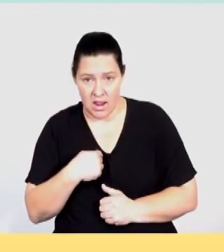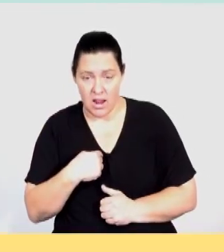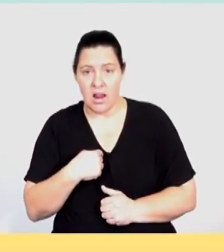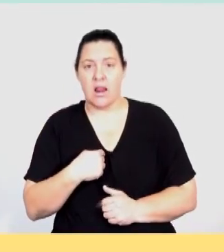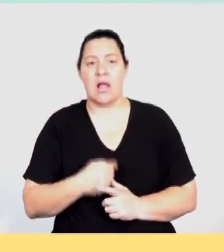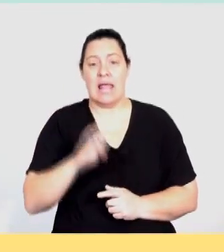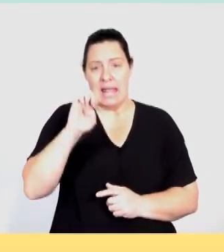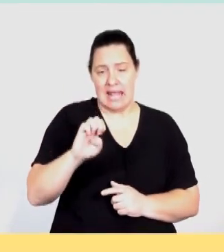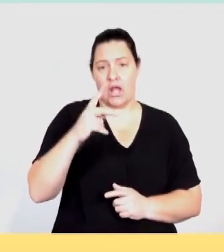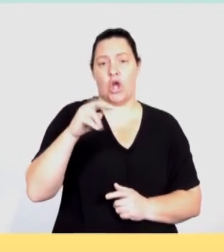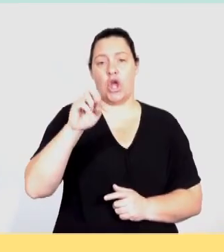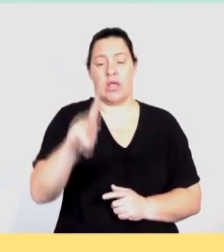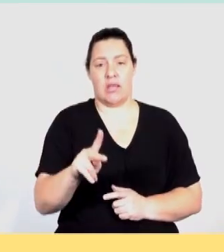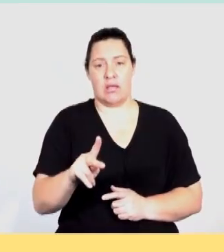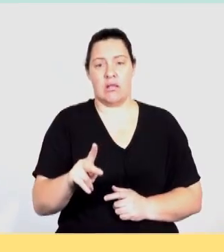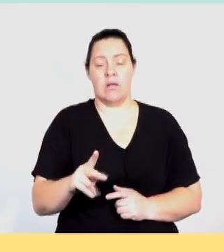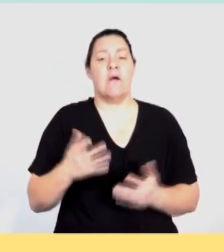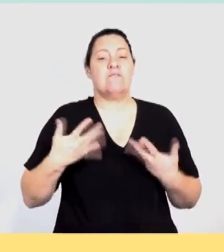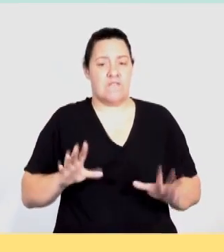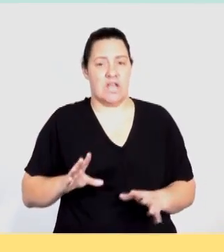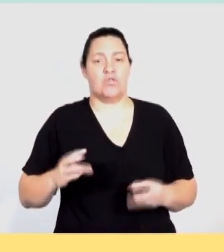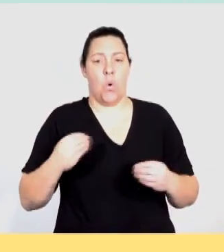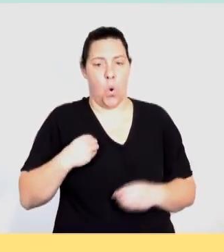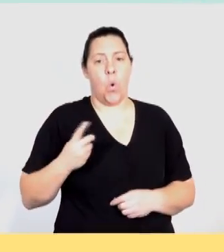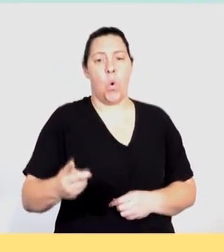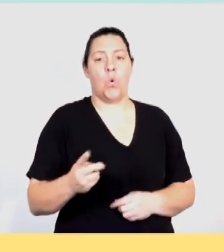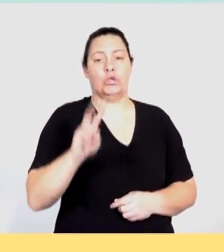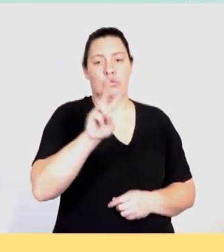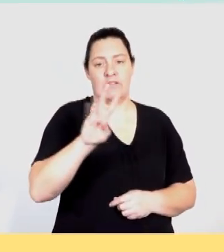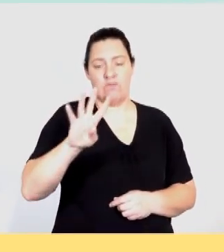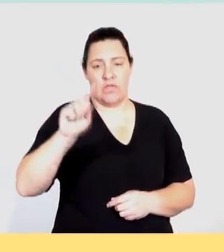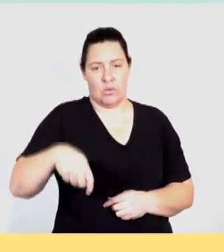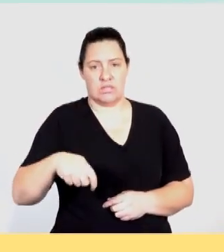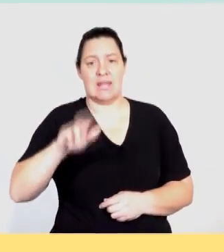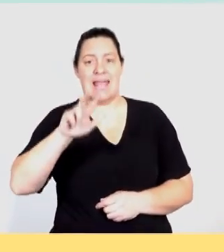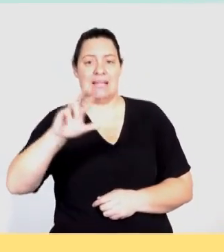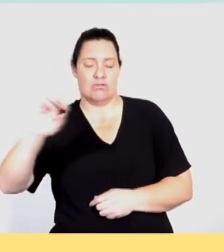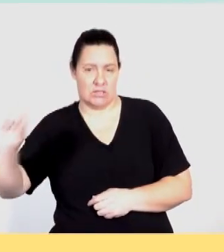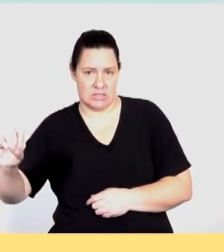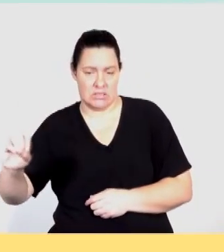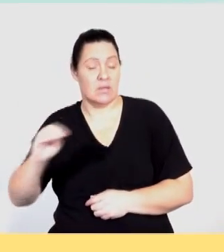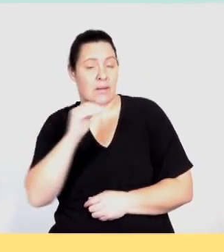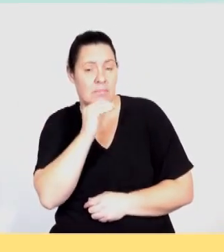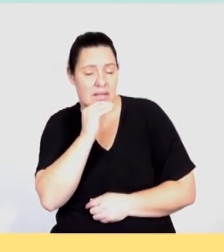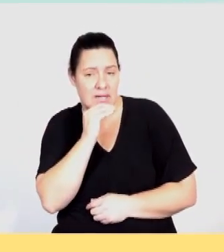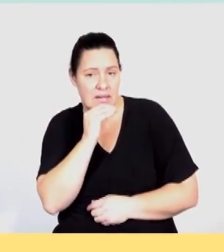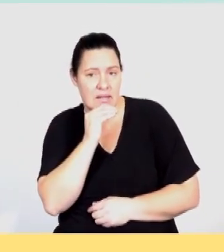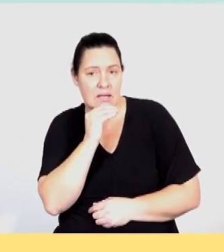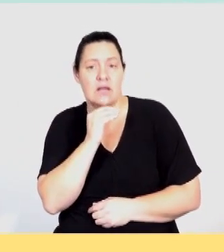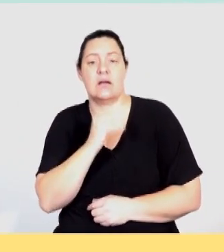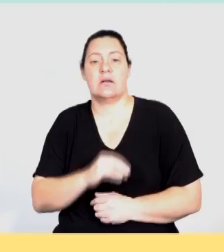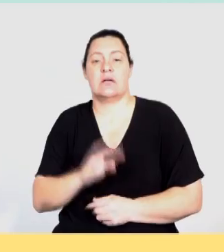that when we come to Ekirk, we are already owing Ekirk 24,800. So that